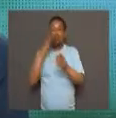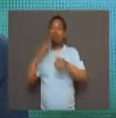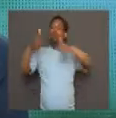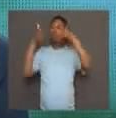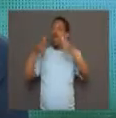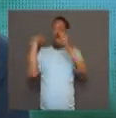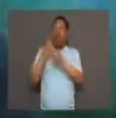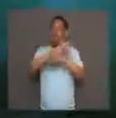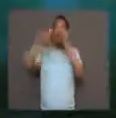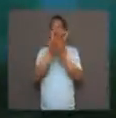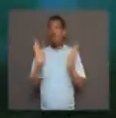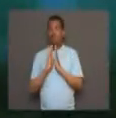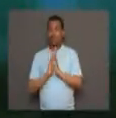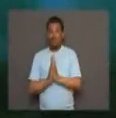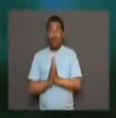work, everyone.